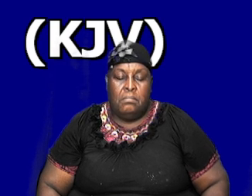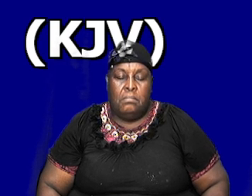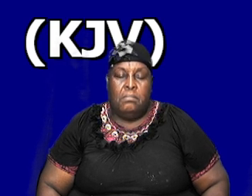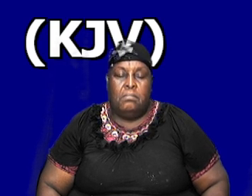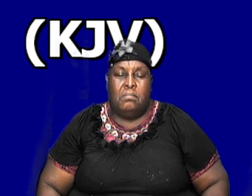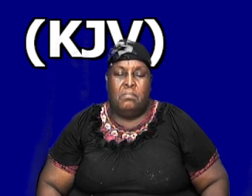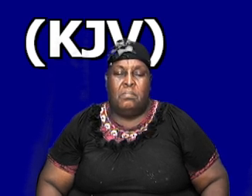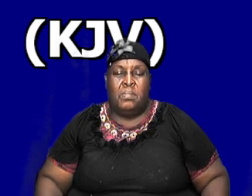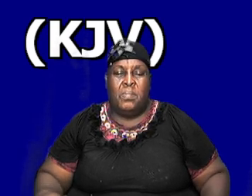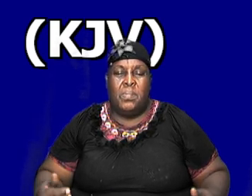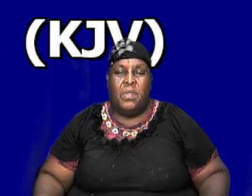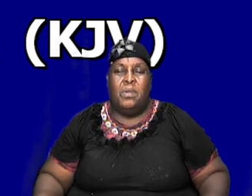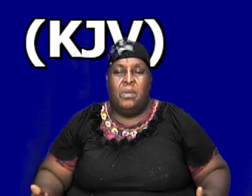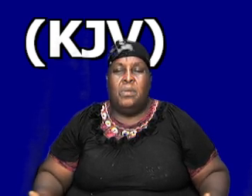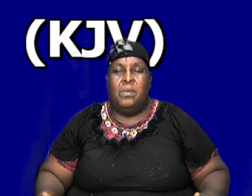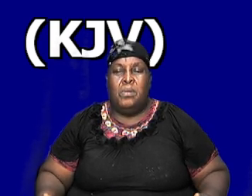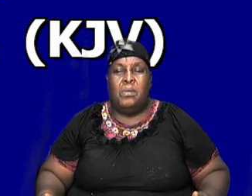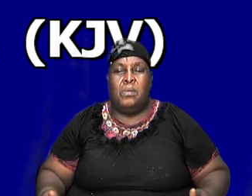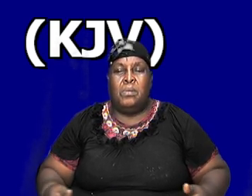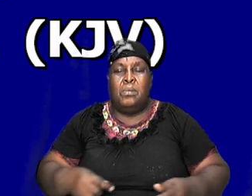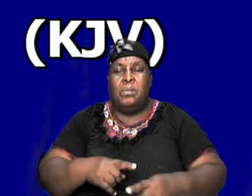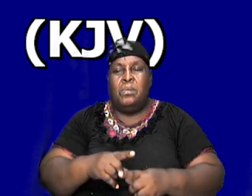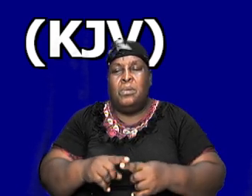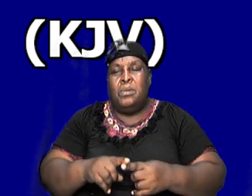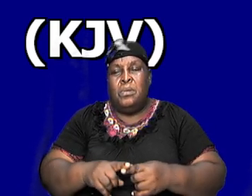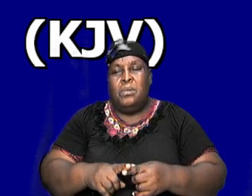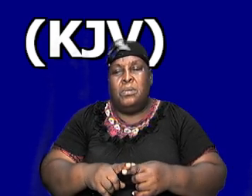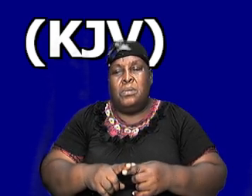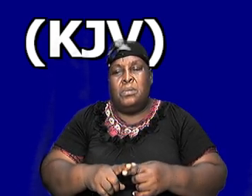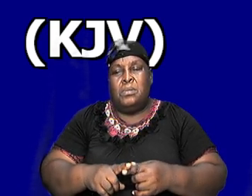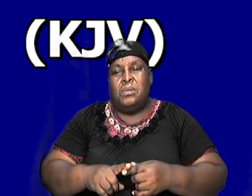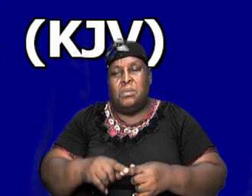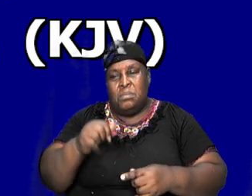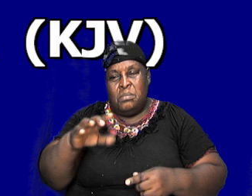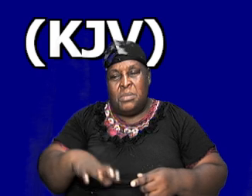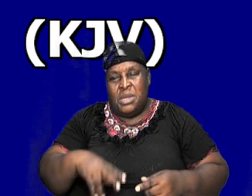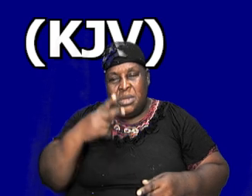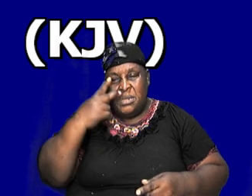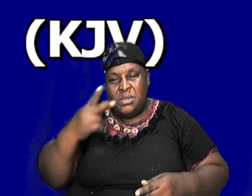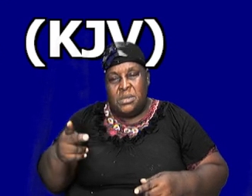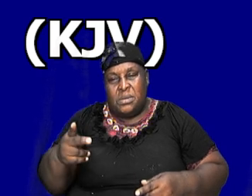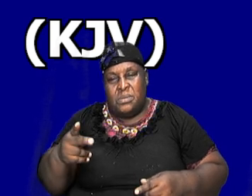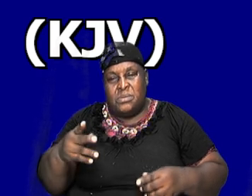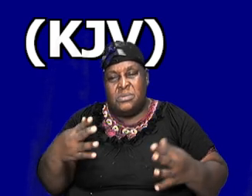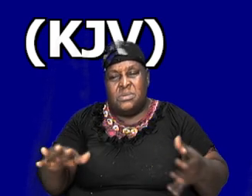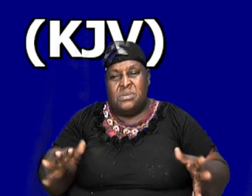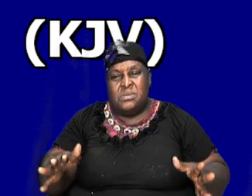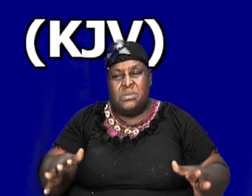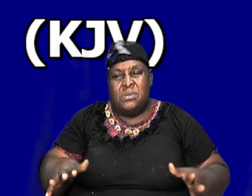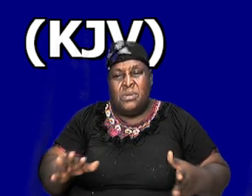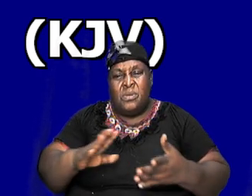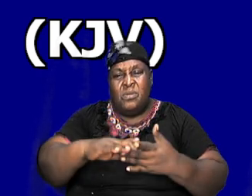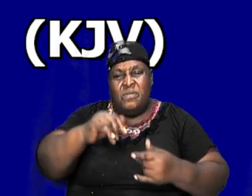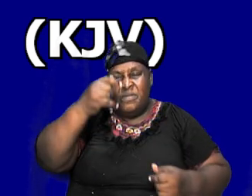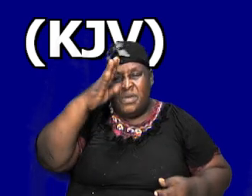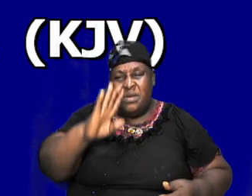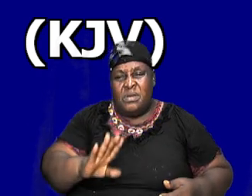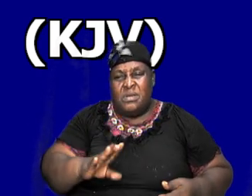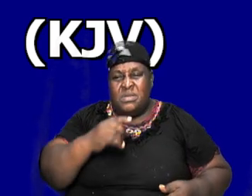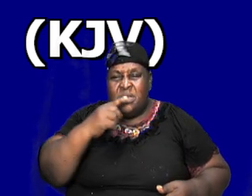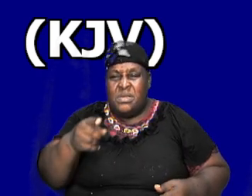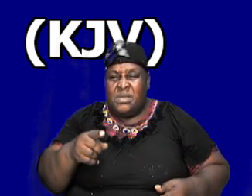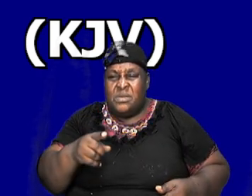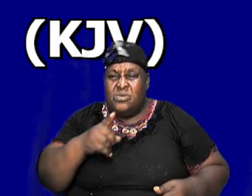Now, when the centurion saw what was done, he glorified God, saying, certainly, this was